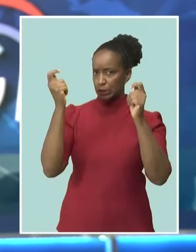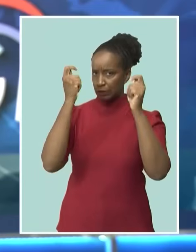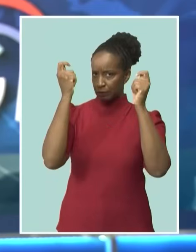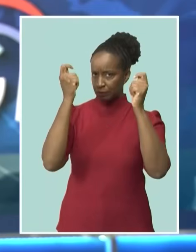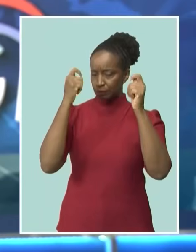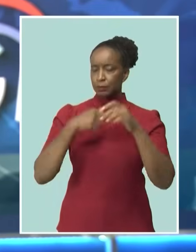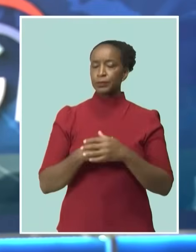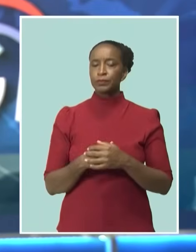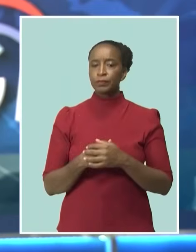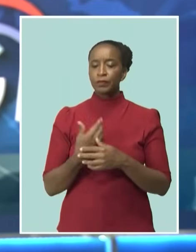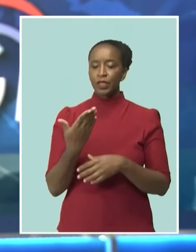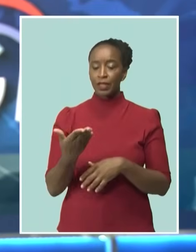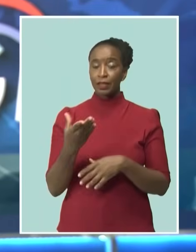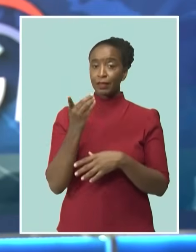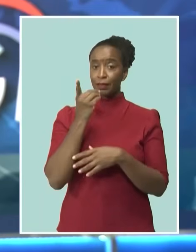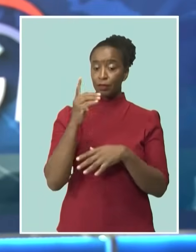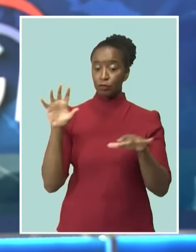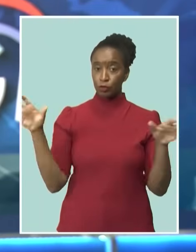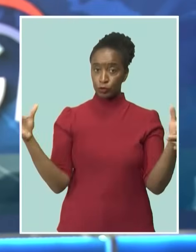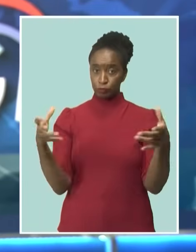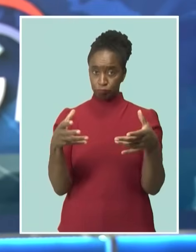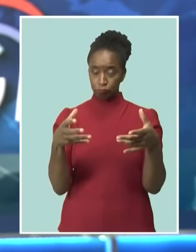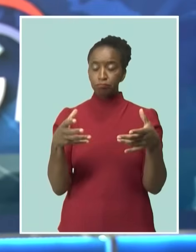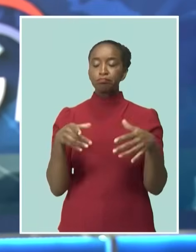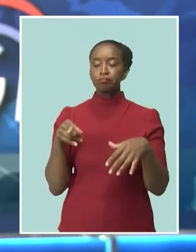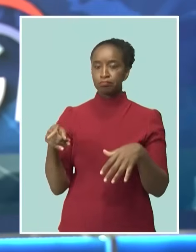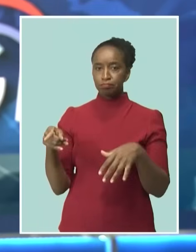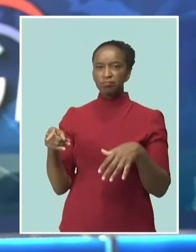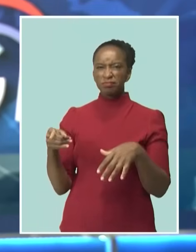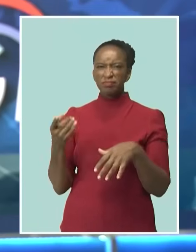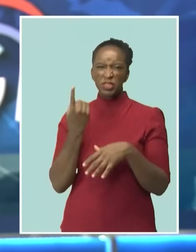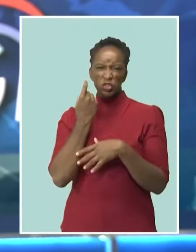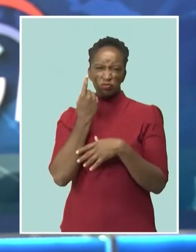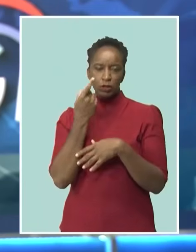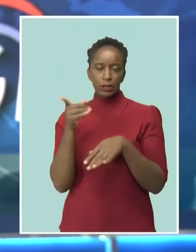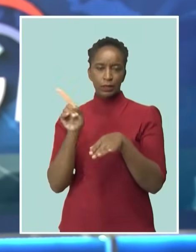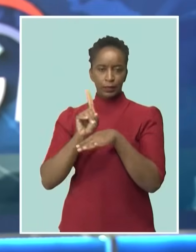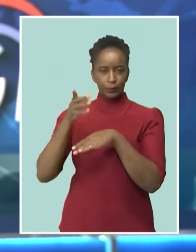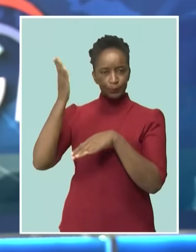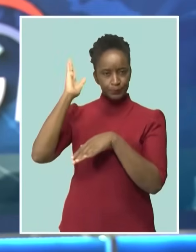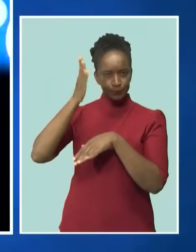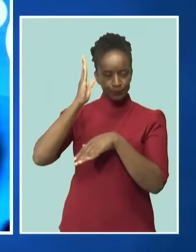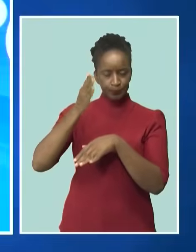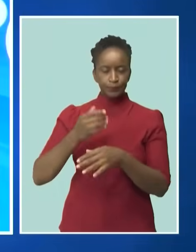Grand Sam Lords Castle Resort over the weekend. Trevor Thorpe picks up that story.